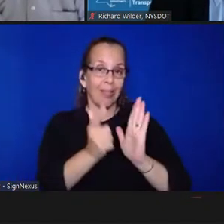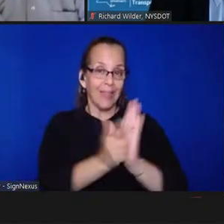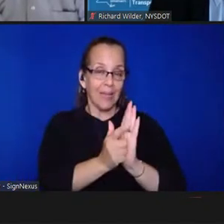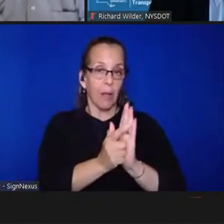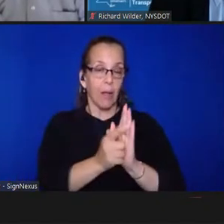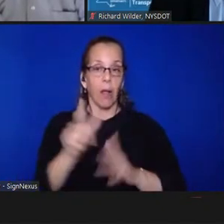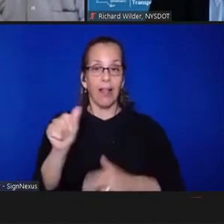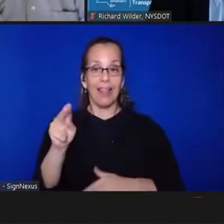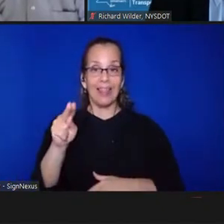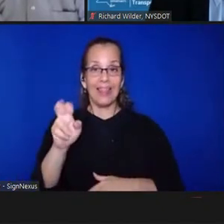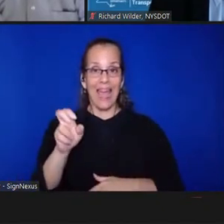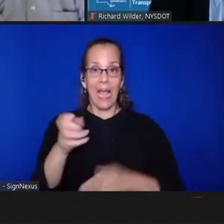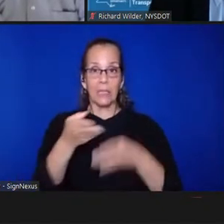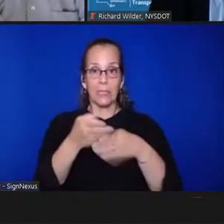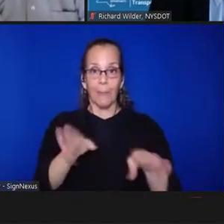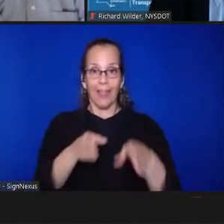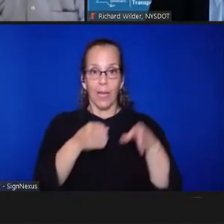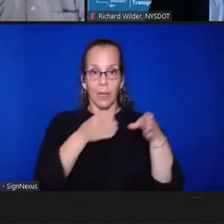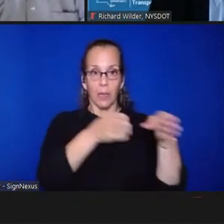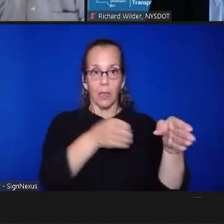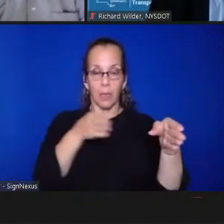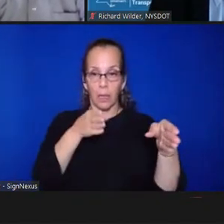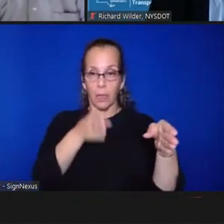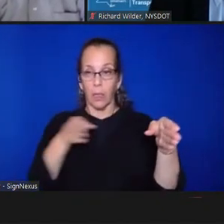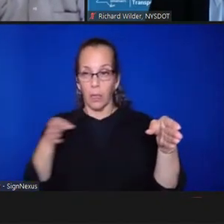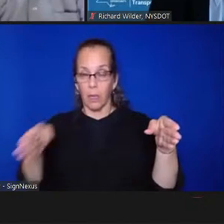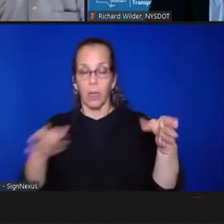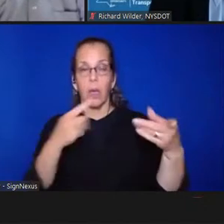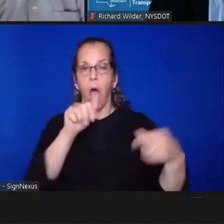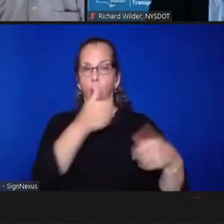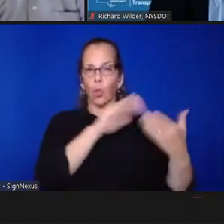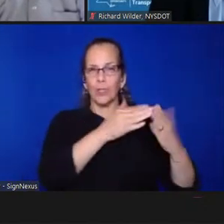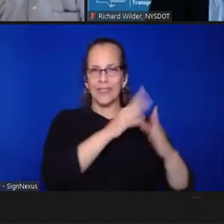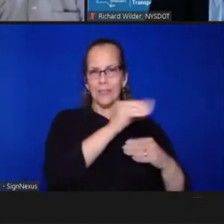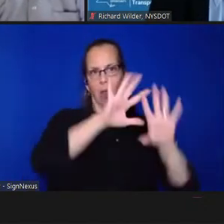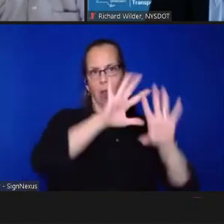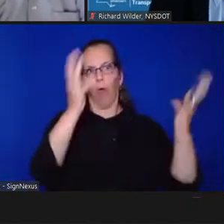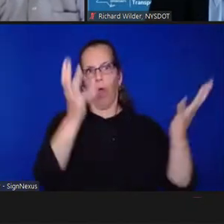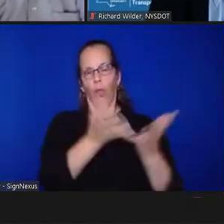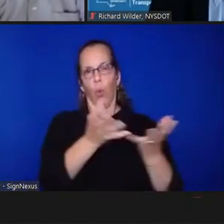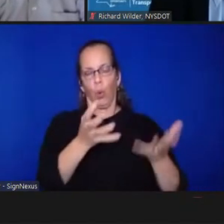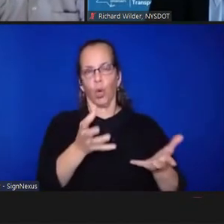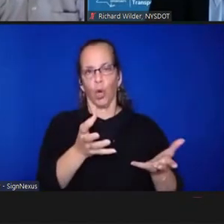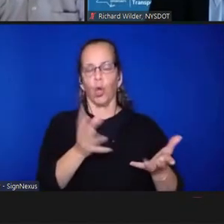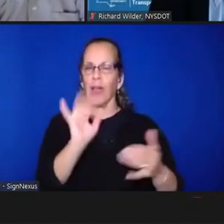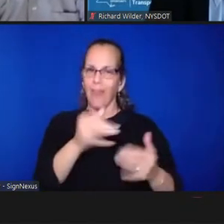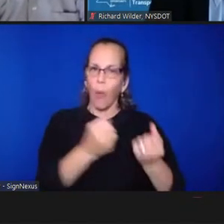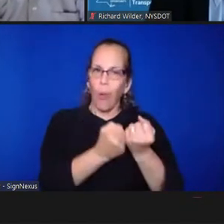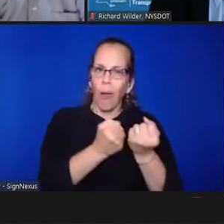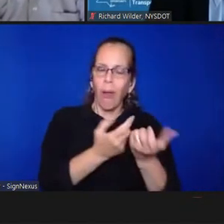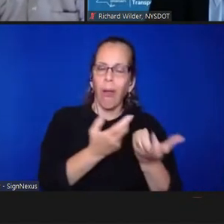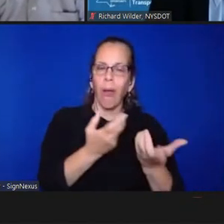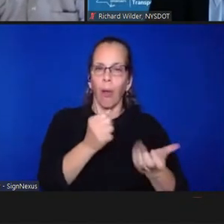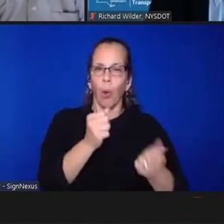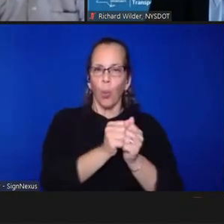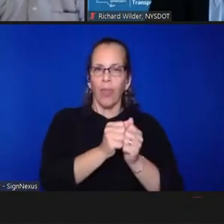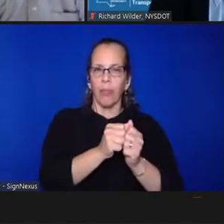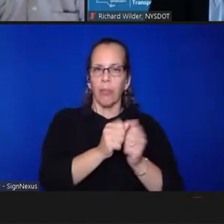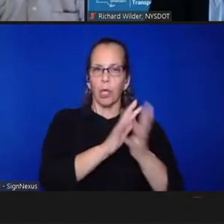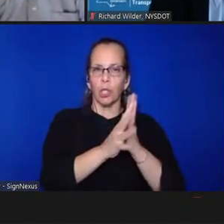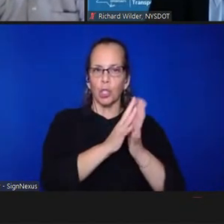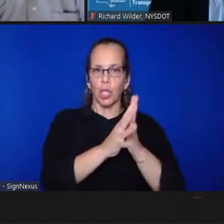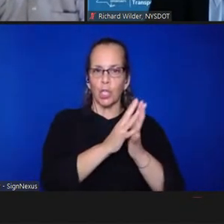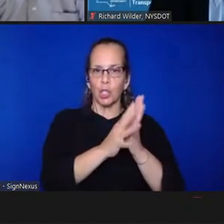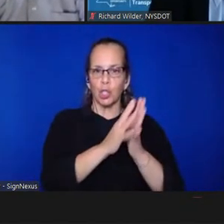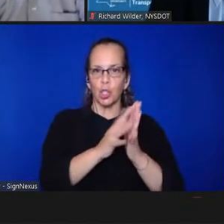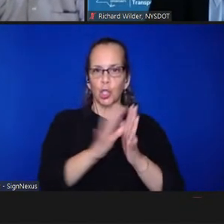done in several other U.S cities and around the world that would further assist with congestion um there's a good study